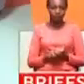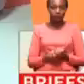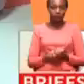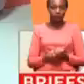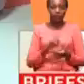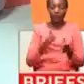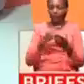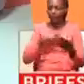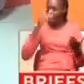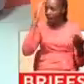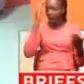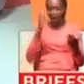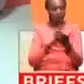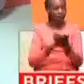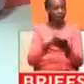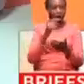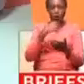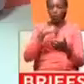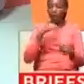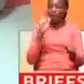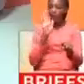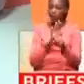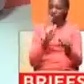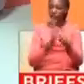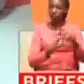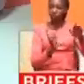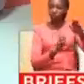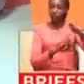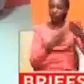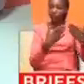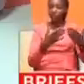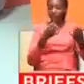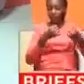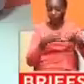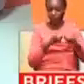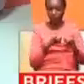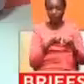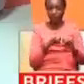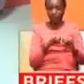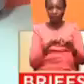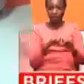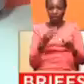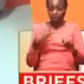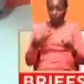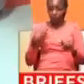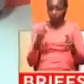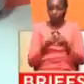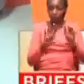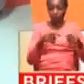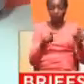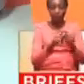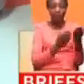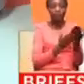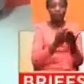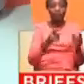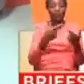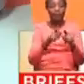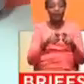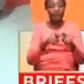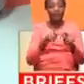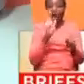So I believe there are so many ministries that are also trying to avail these services, although many pastors don't